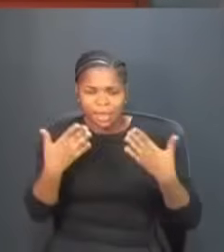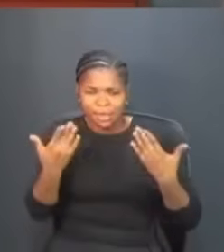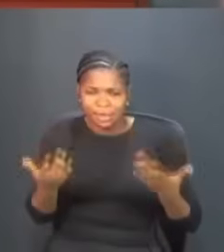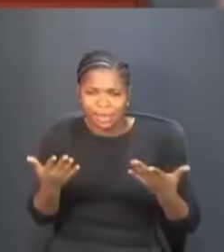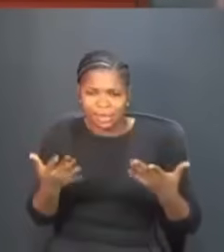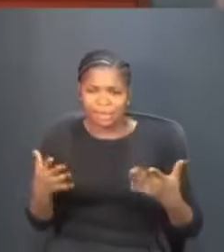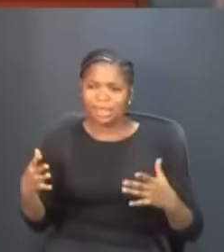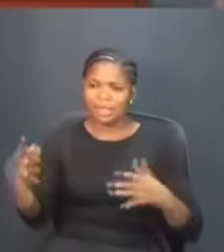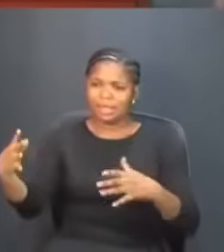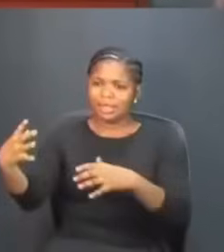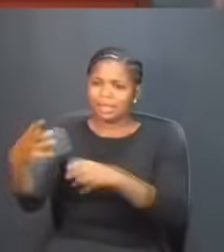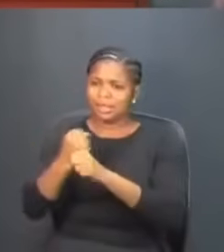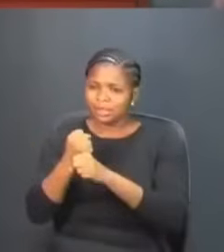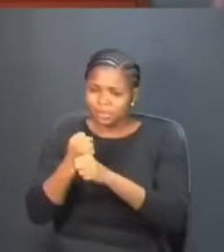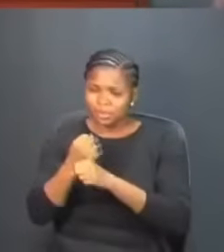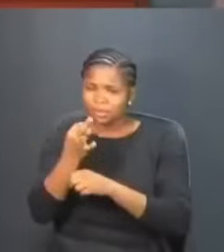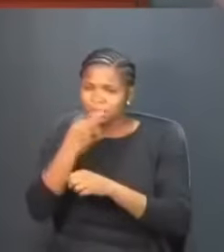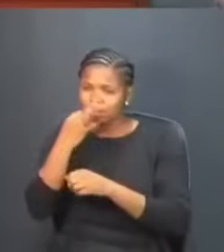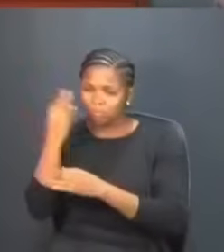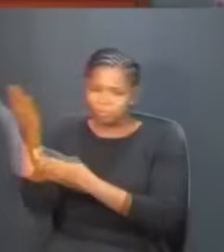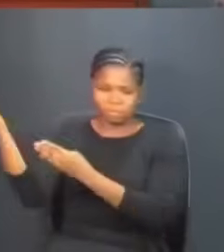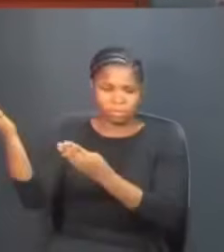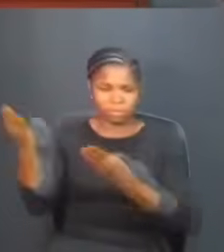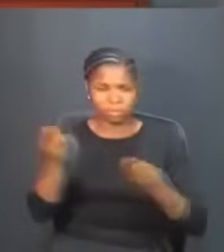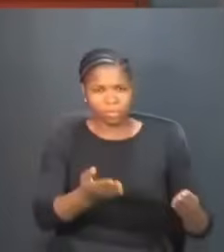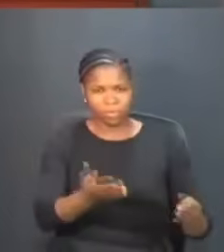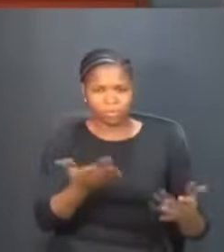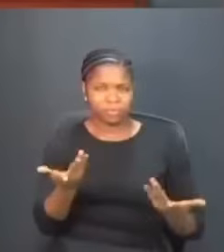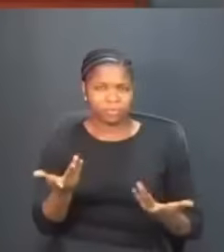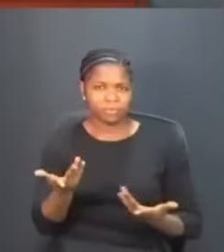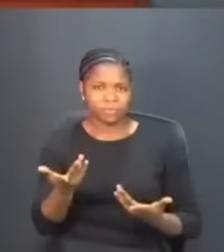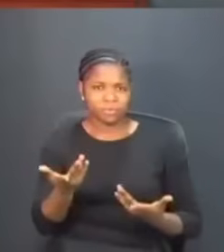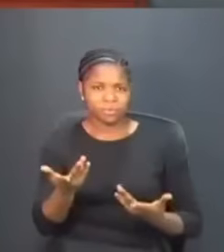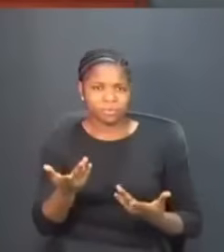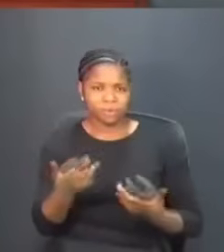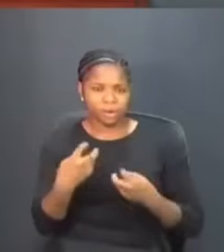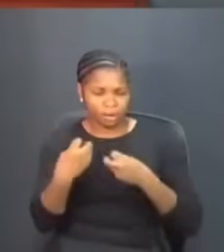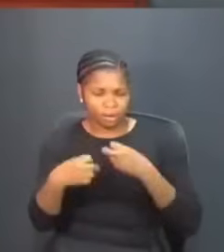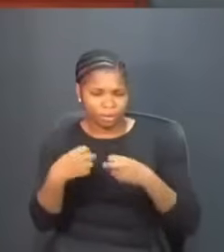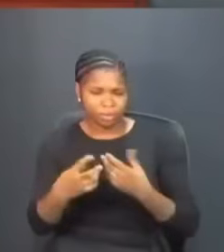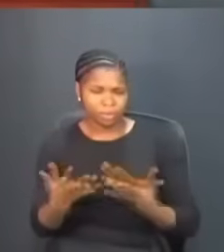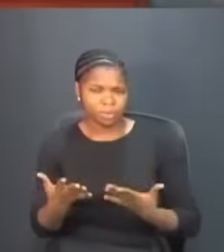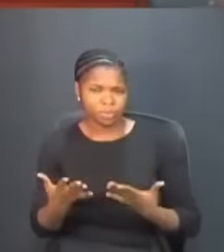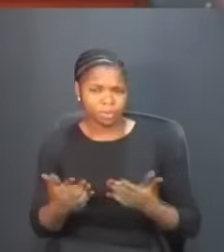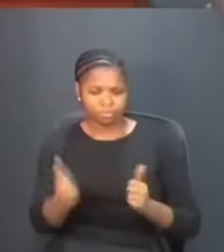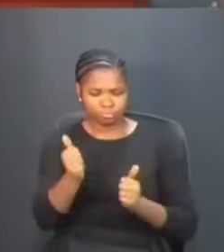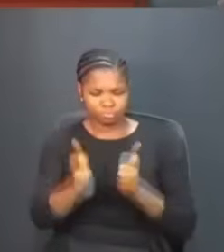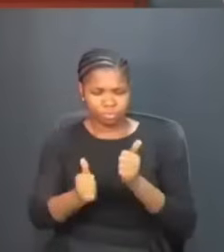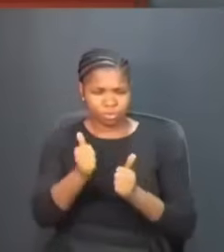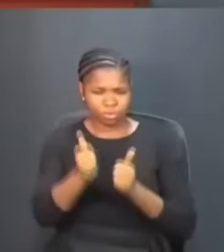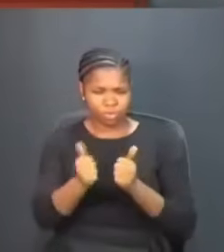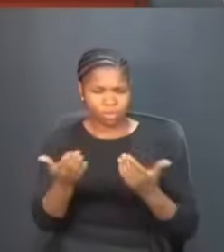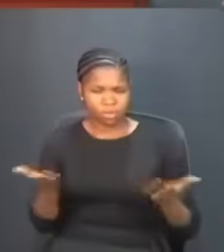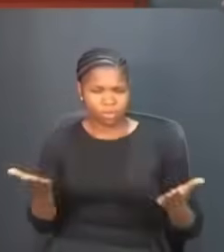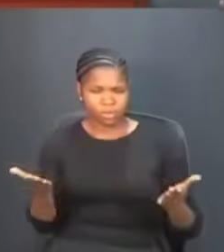accessibility? I would respectfully want the minister, because he was trying to let my senior know that we don't understand food